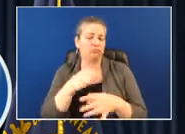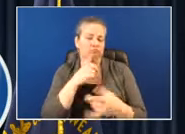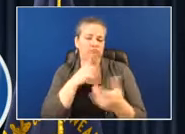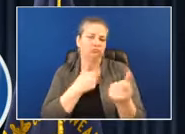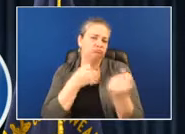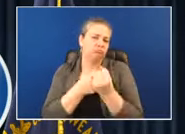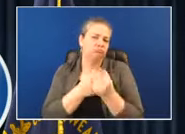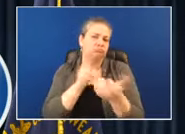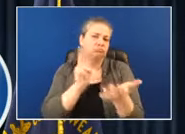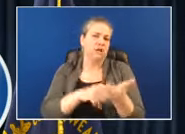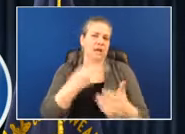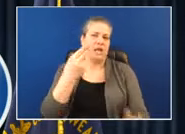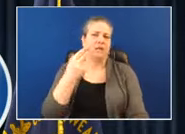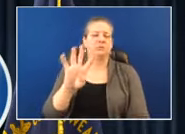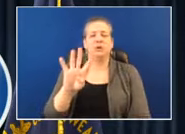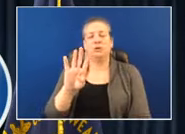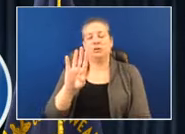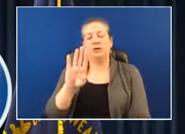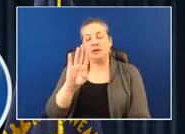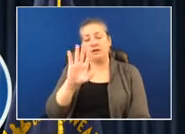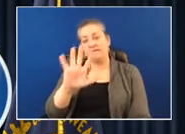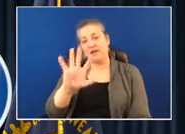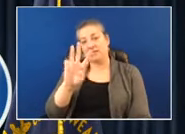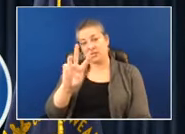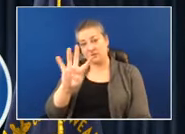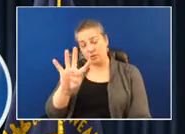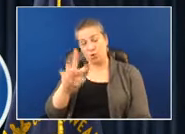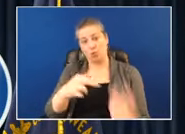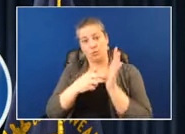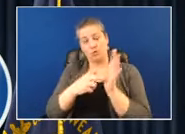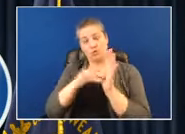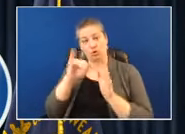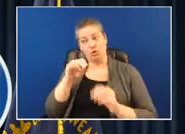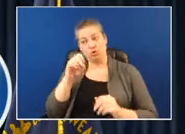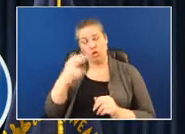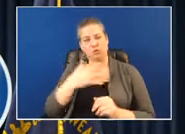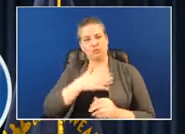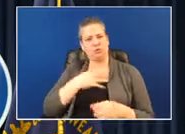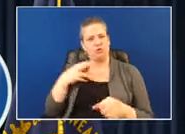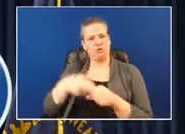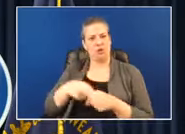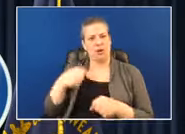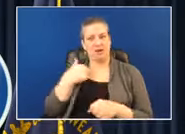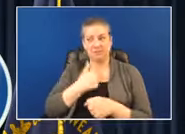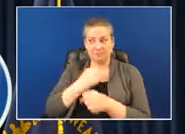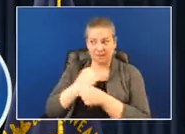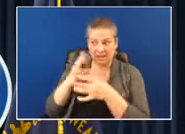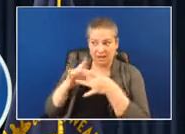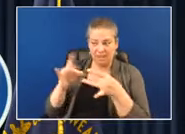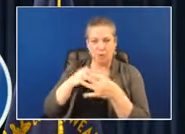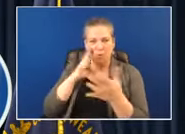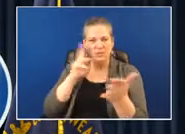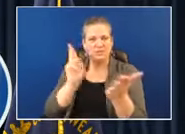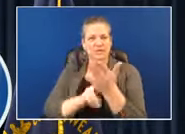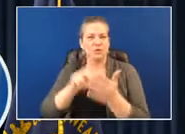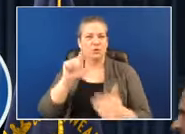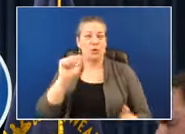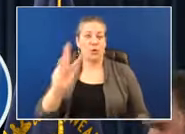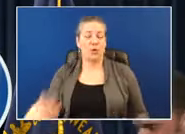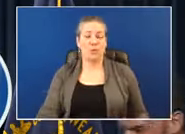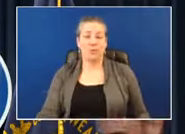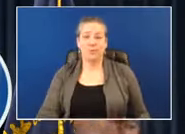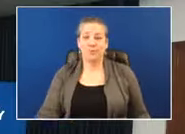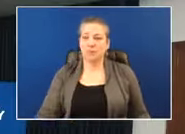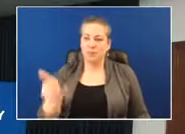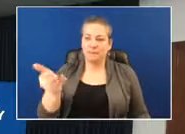Bill 564. We have Representative Josh Branscom to please join us, make a few comments, and we'll sign it into law. Welcome.